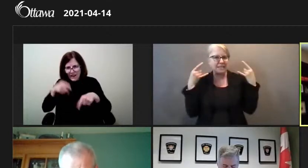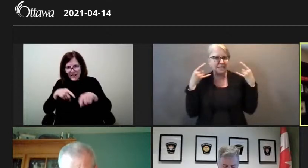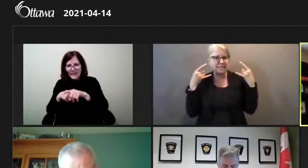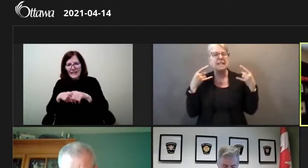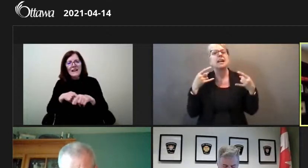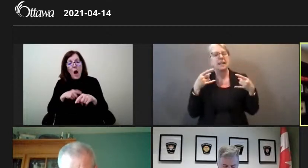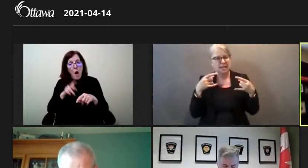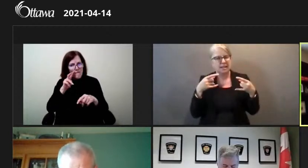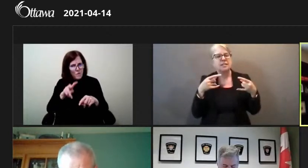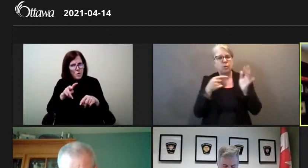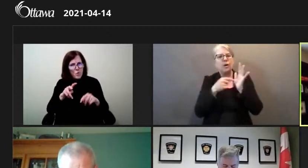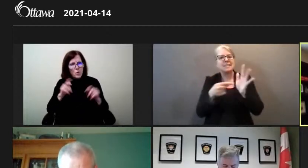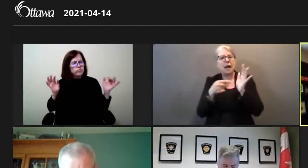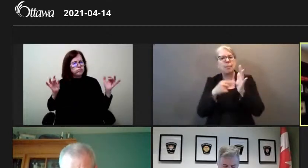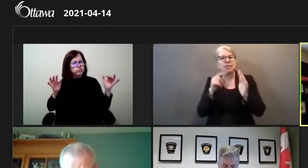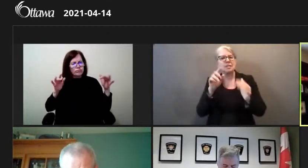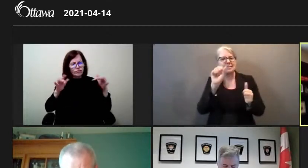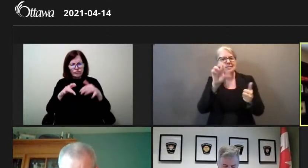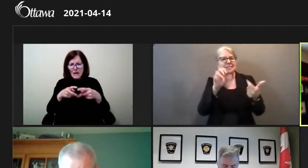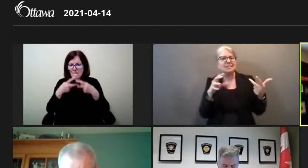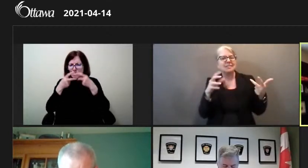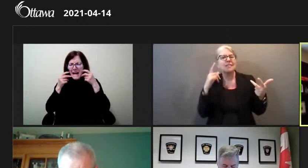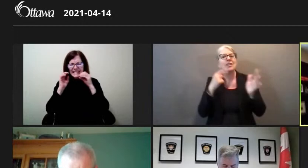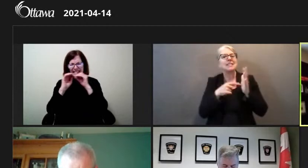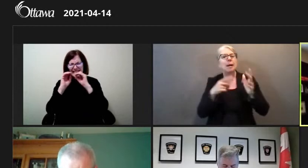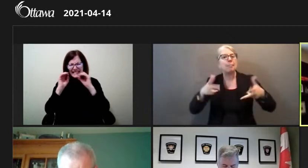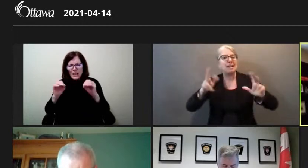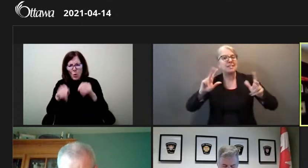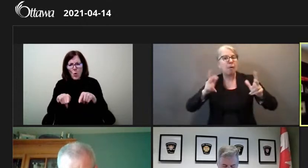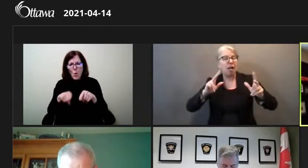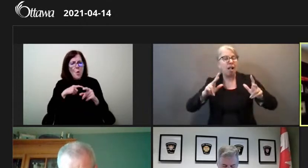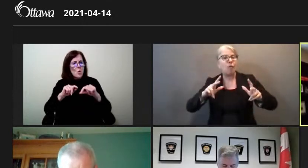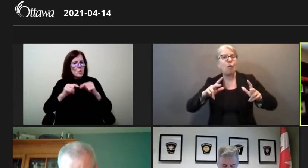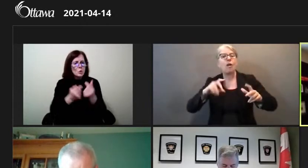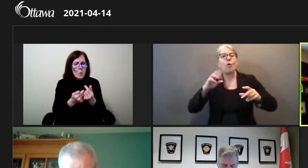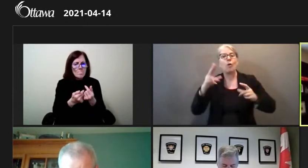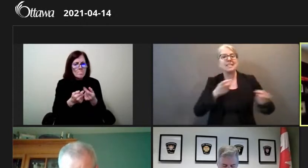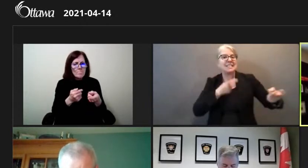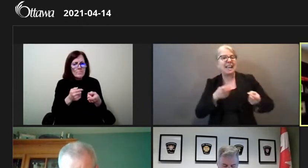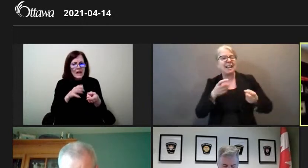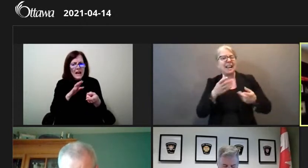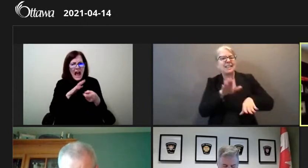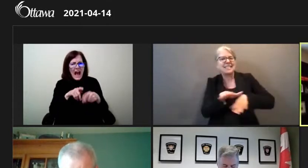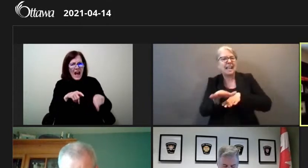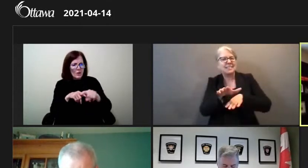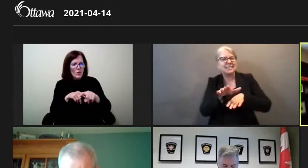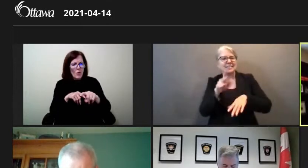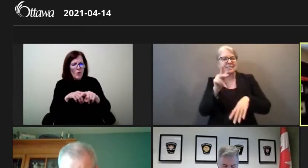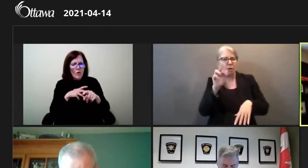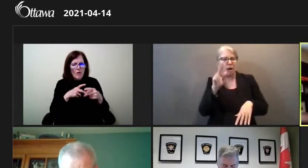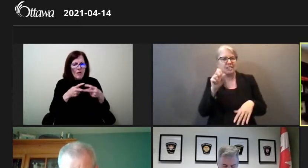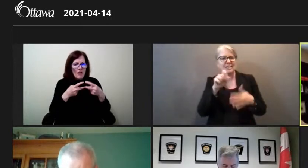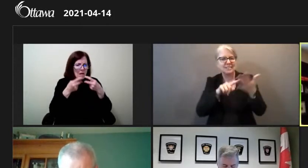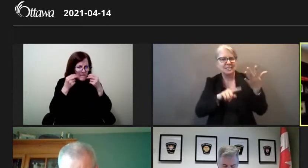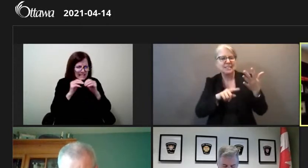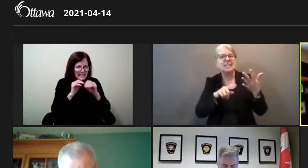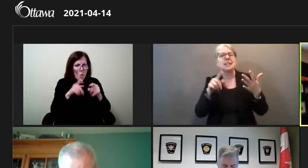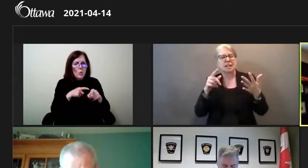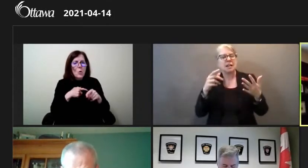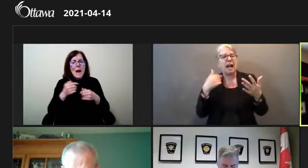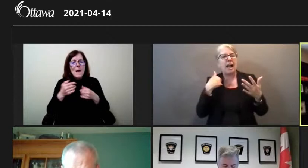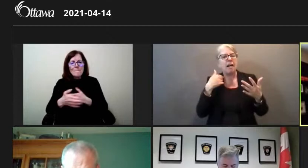So the examples I gave earlier were basketball courts and skate parks, where you not only have a number of